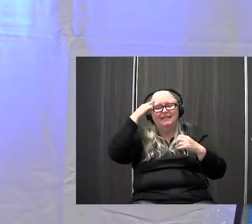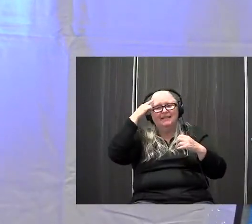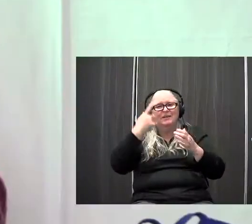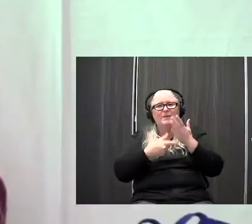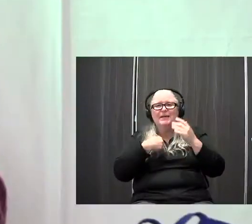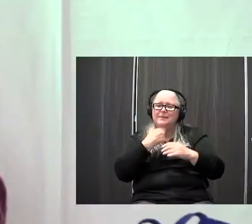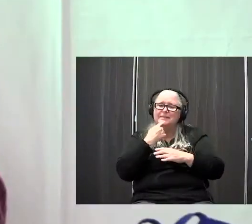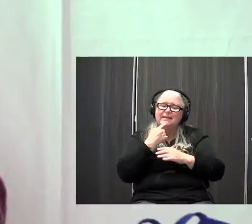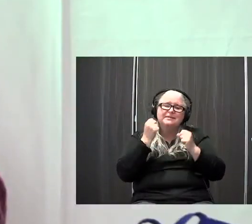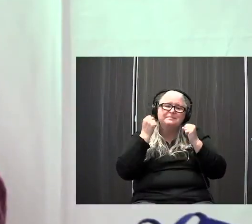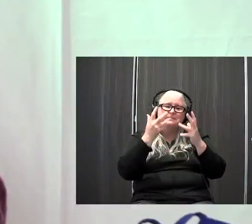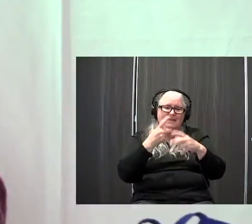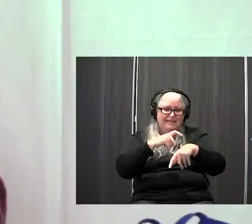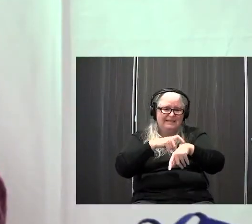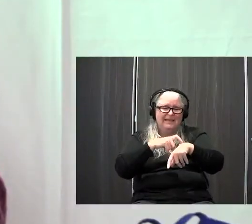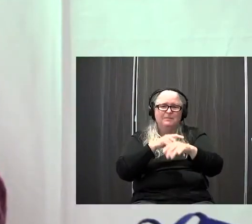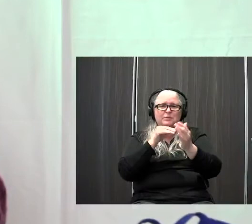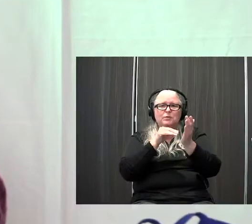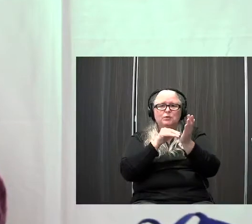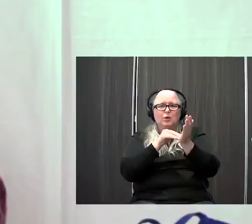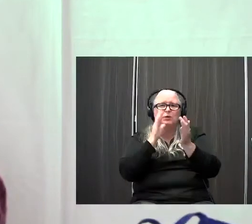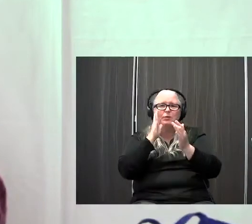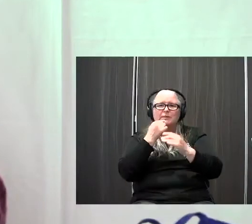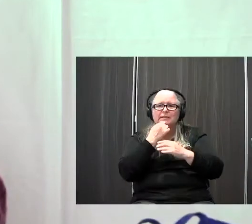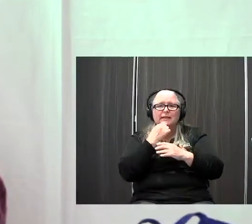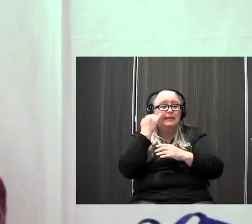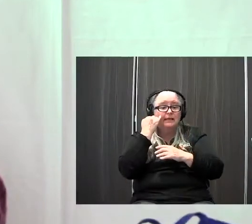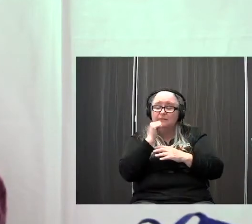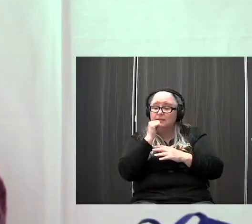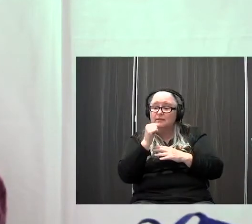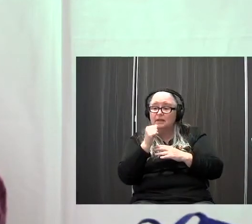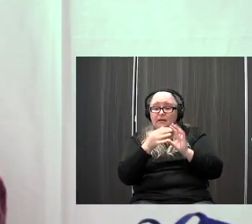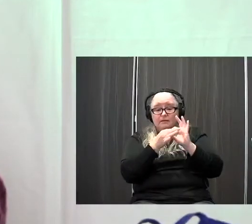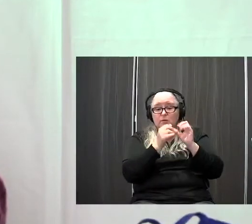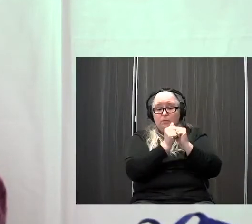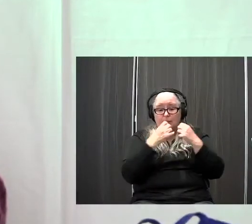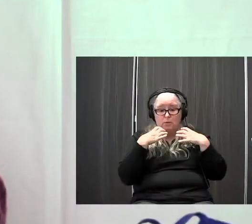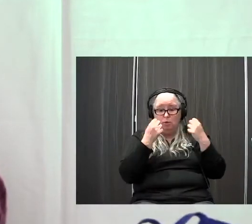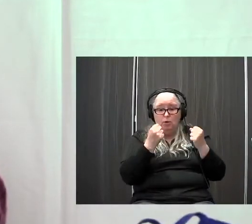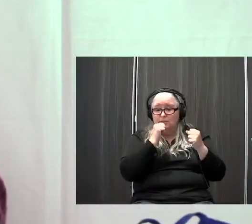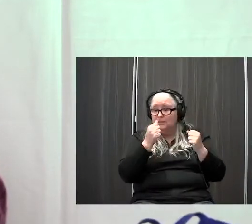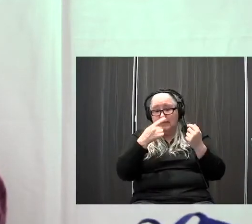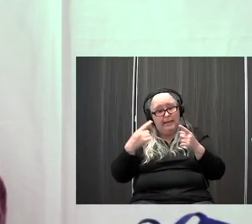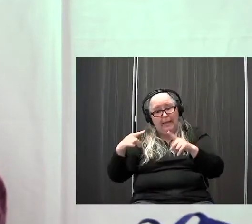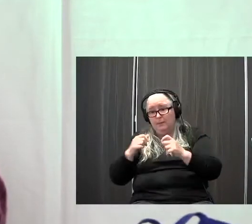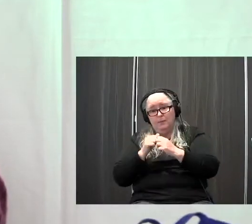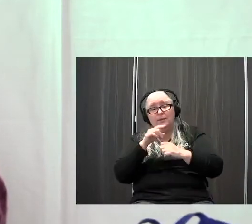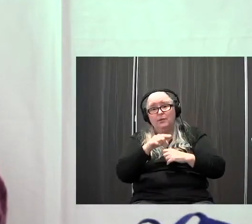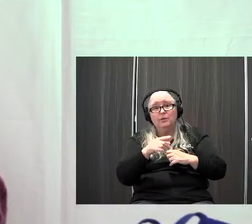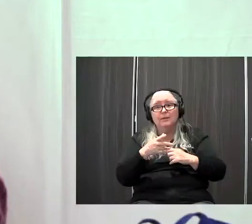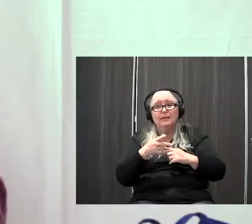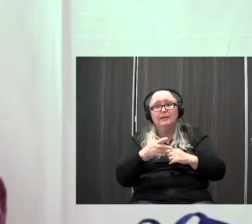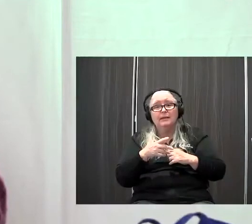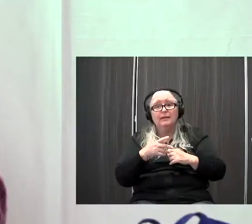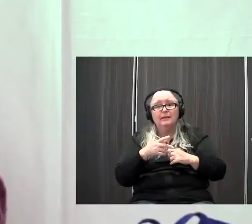times sometimes docs will go, oh, if it's not associated with charge, it's not going to happen in you. And so thinking about the